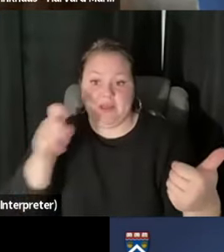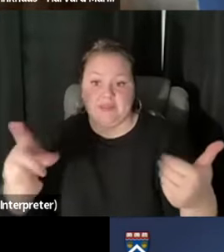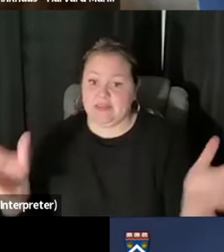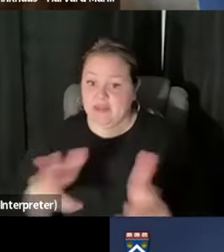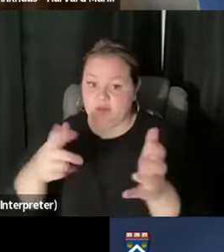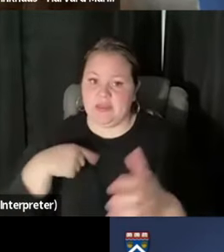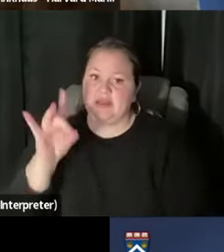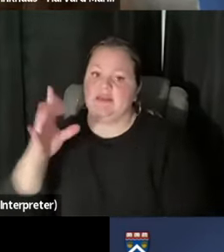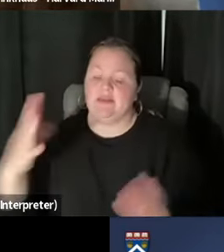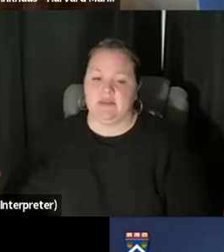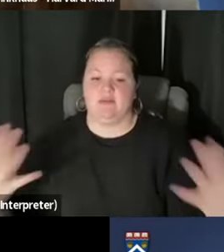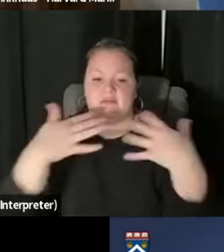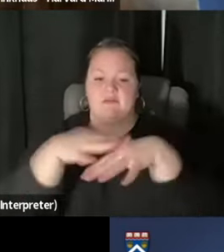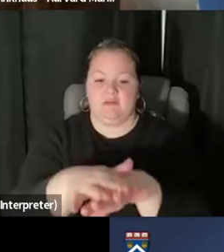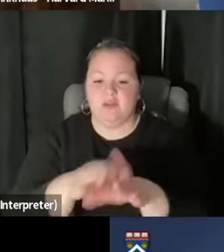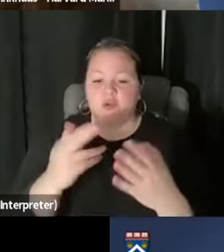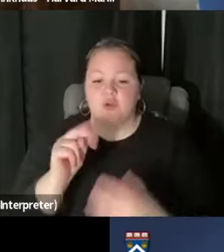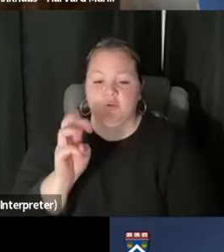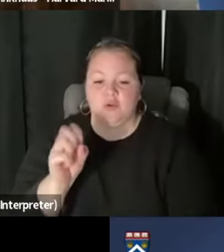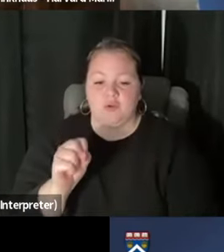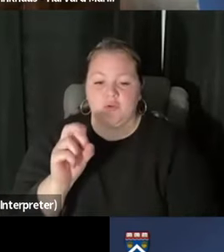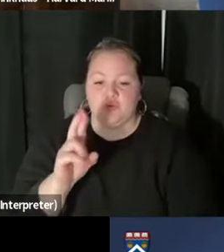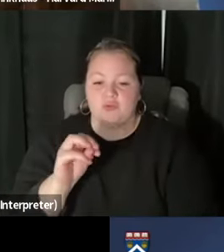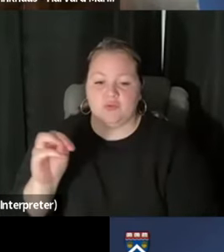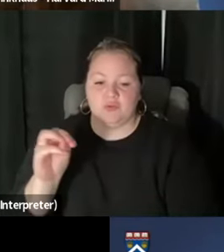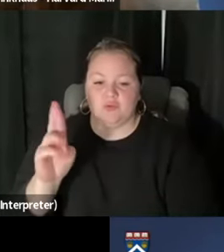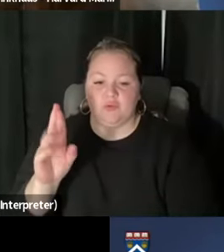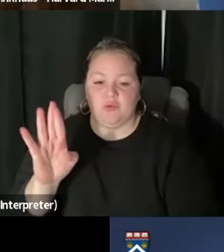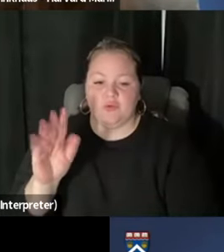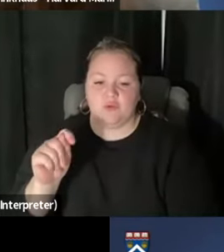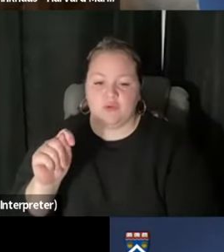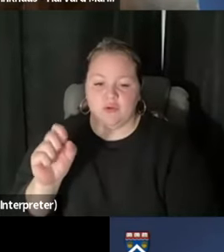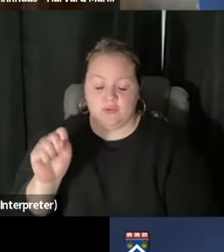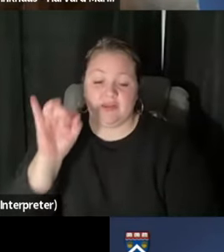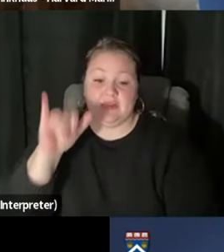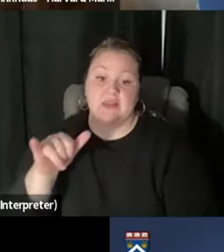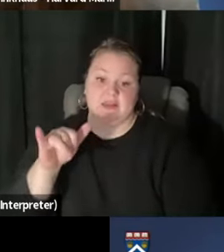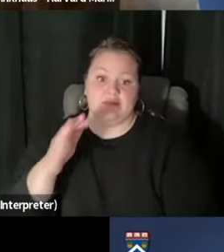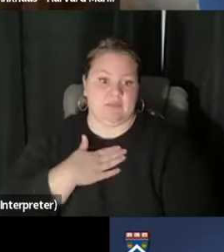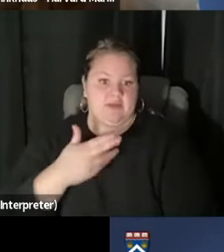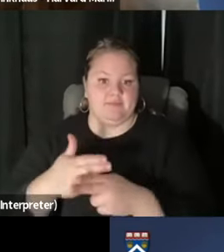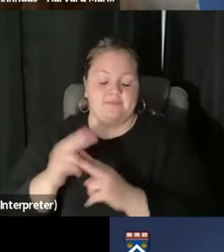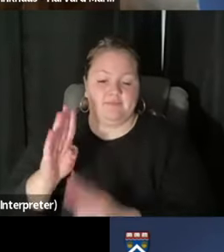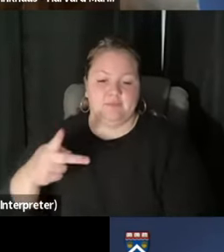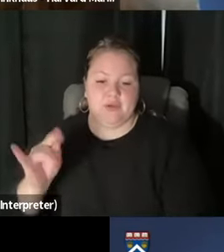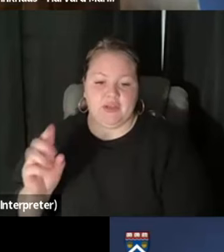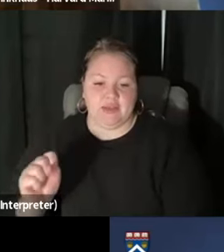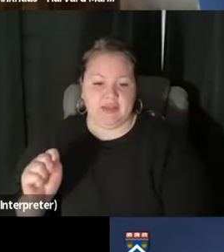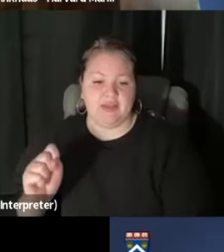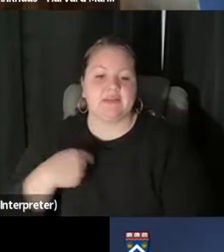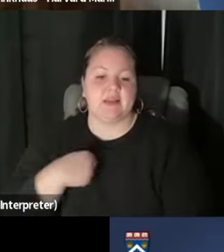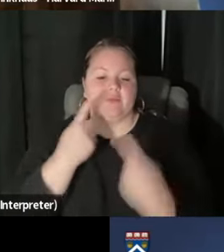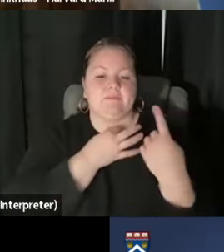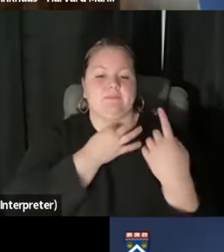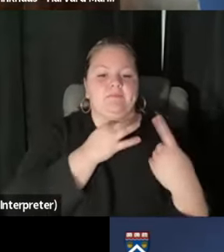that, Newsroom Robots, which is the podcast I'm doing right now, came about because I had this curiosity on how people are using AI